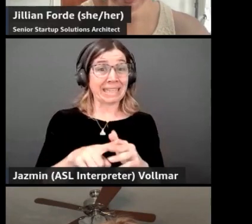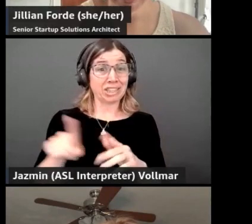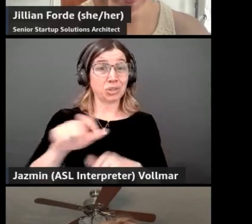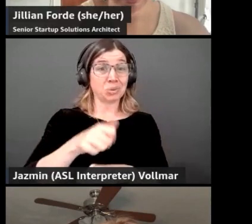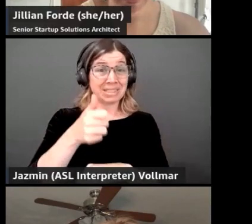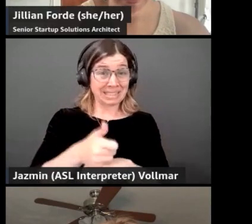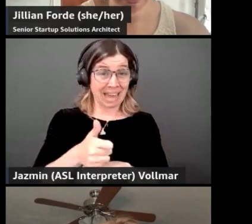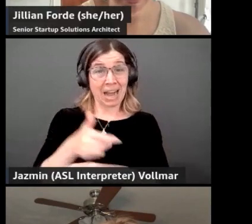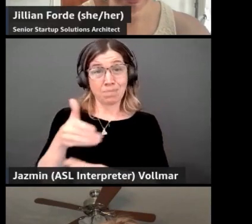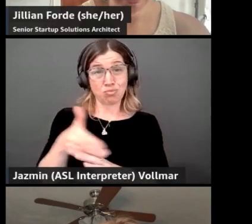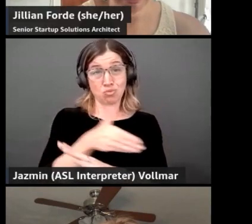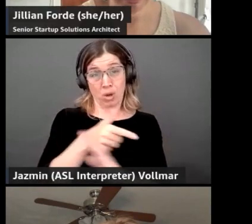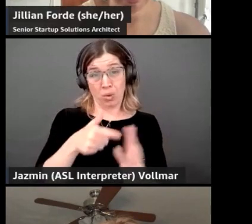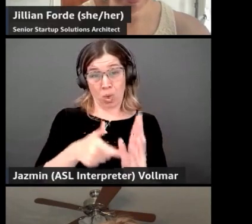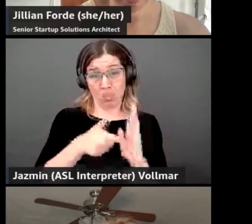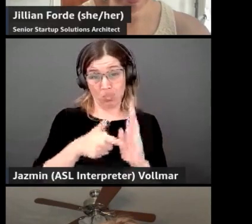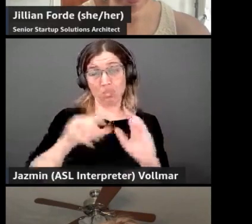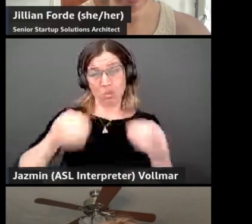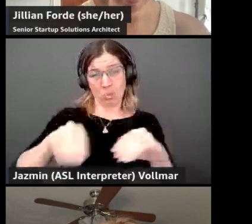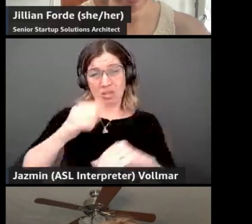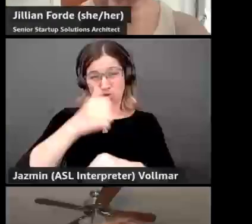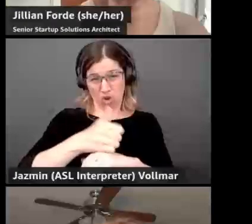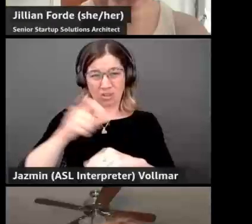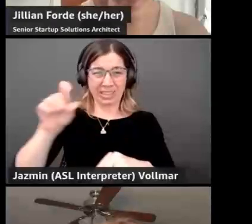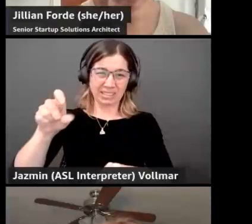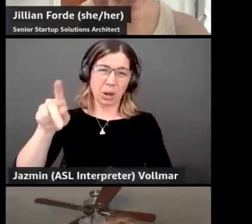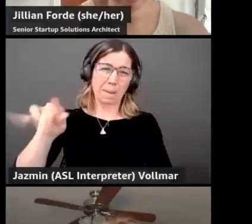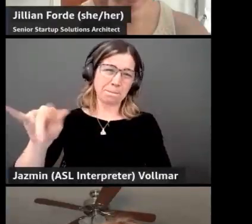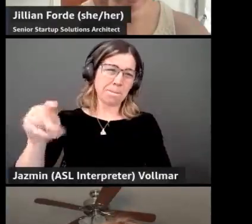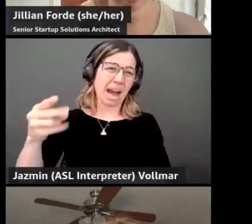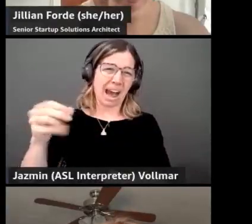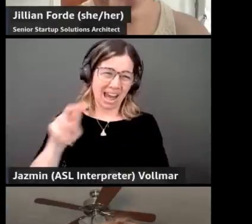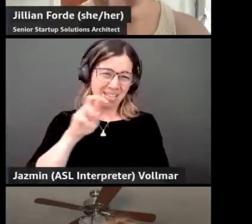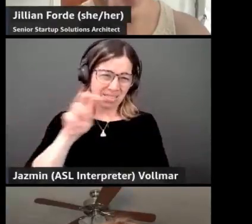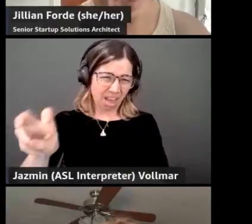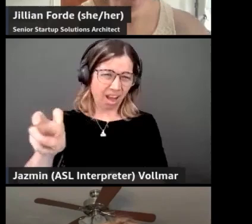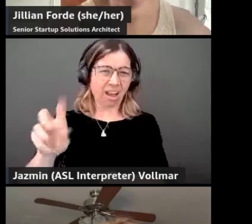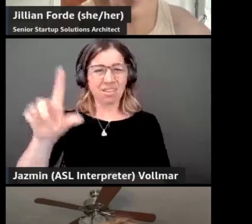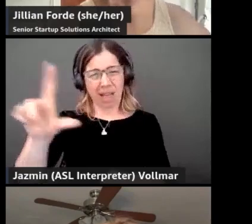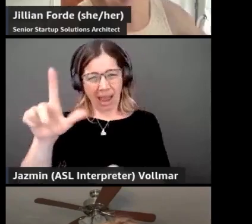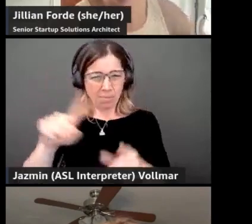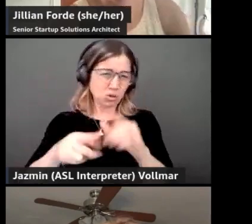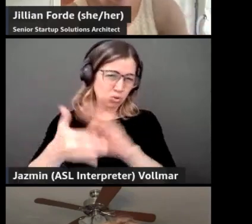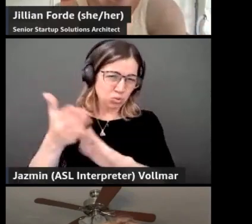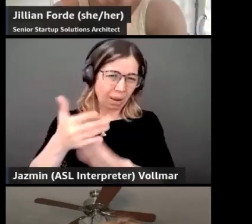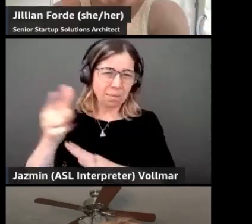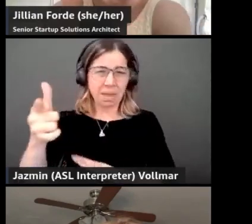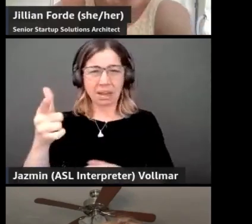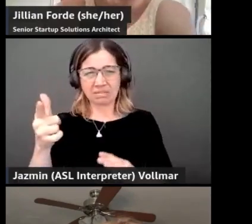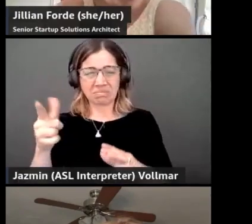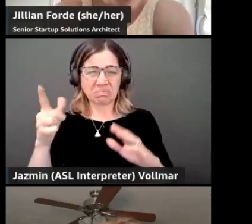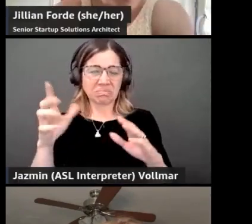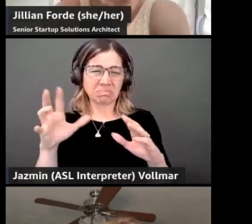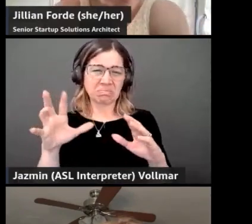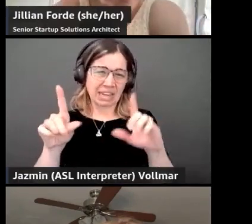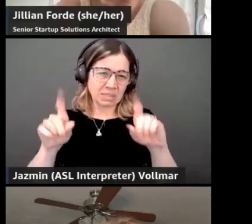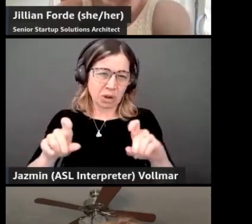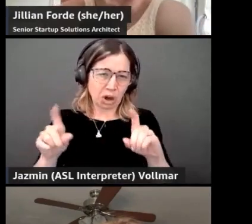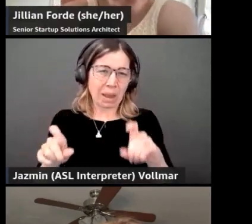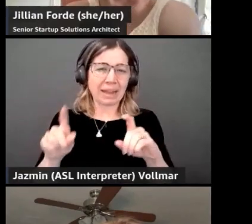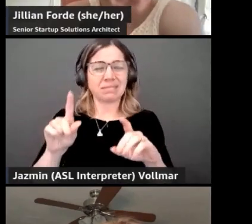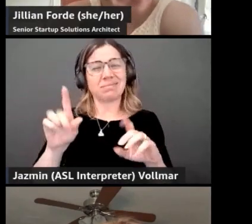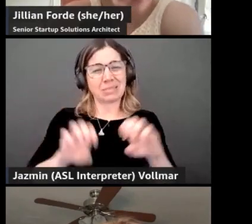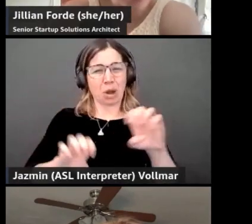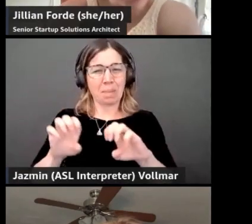to install the necessary Python libraries to be able to run the experiment. And well, maybe I should back up and say